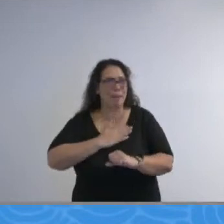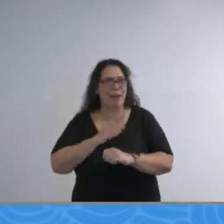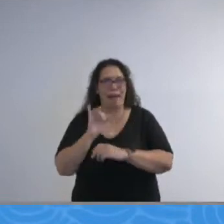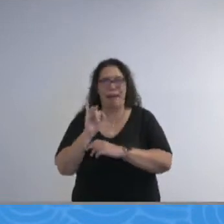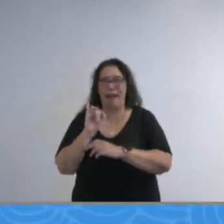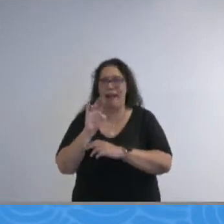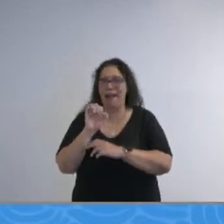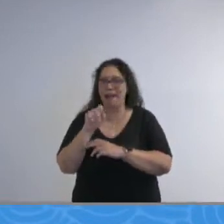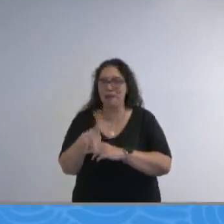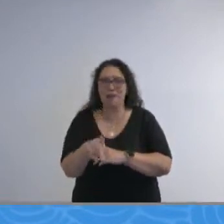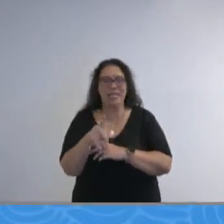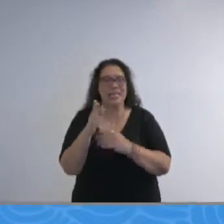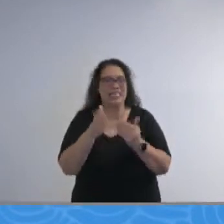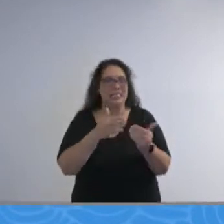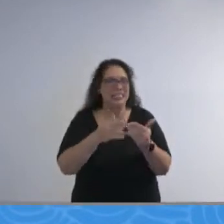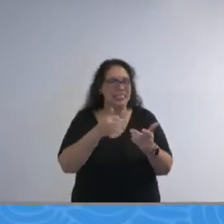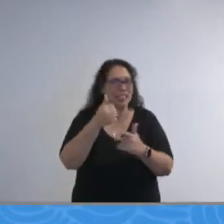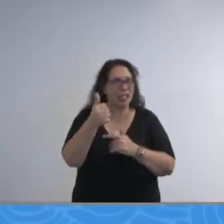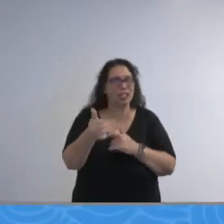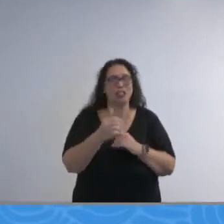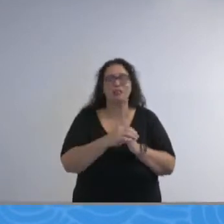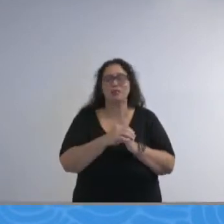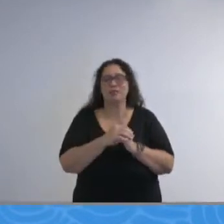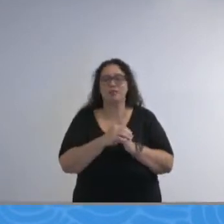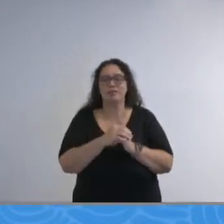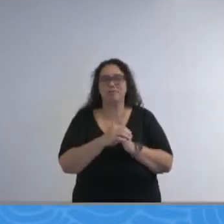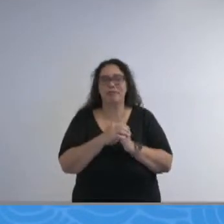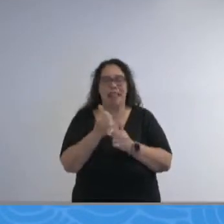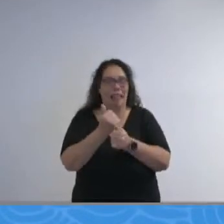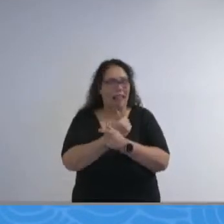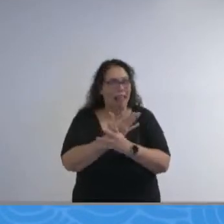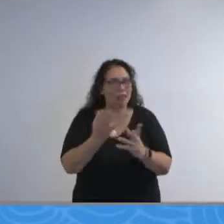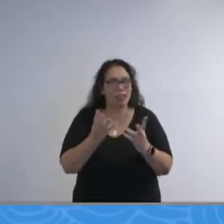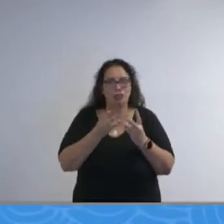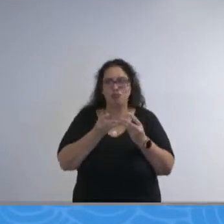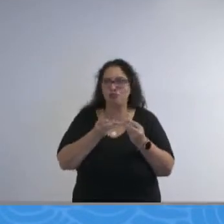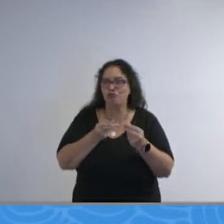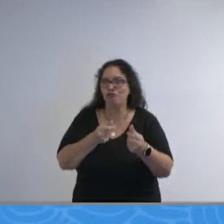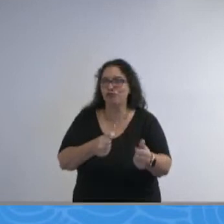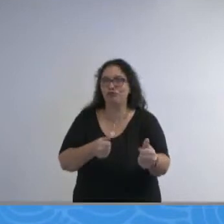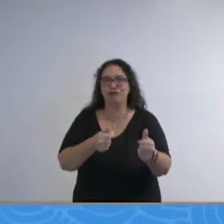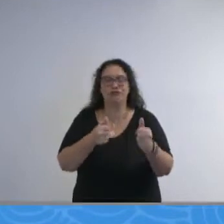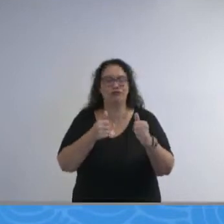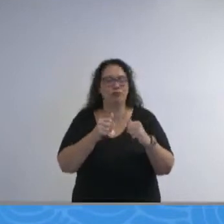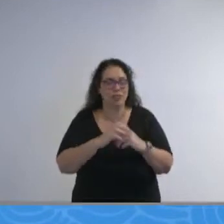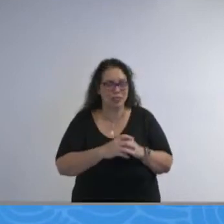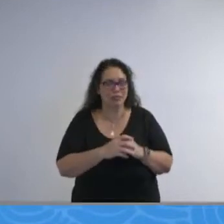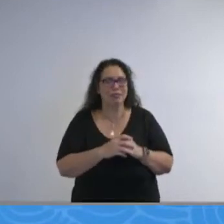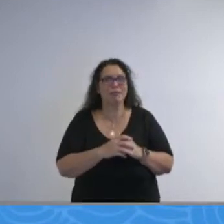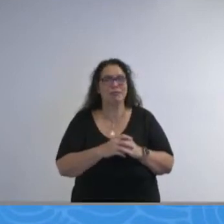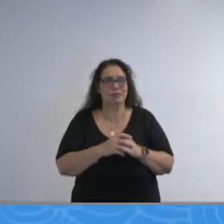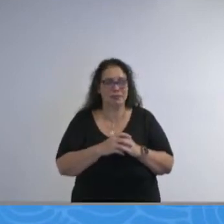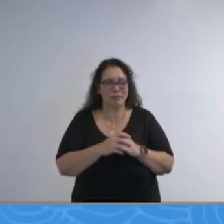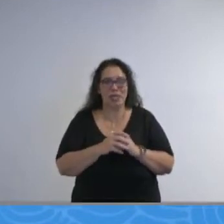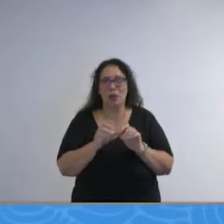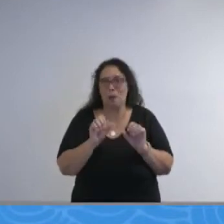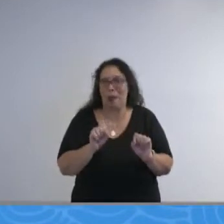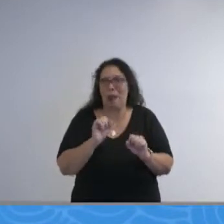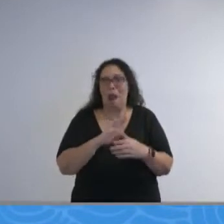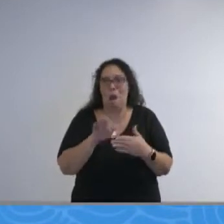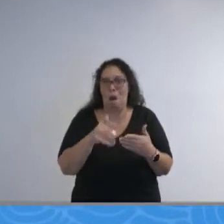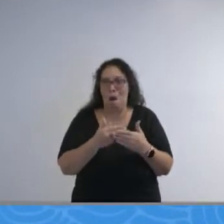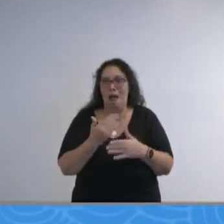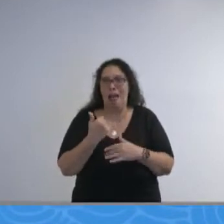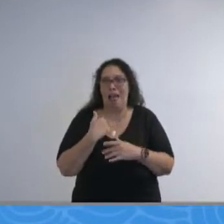as with those recommendations I learned from the organization, everything will flow. And we can all have a